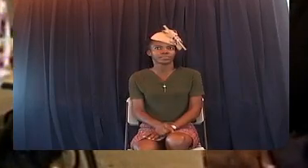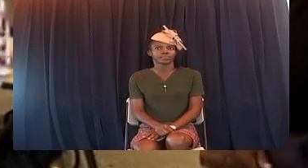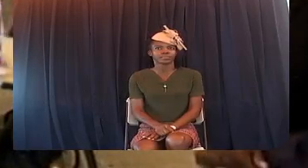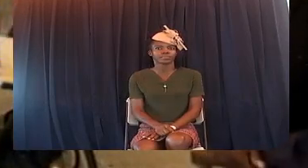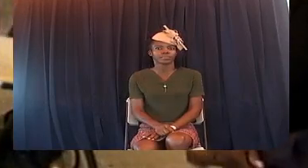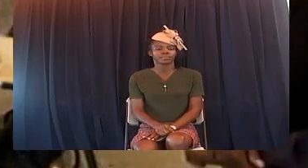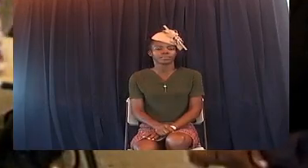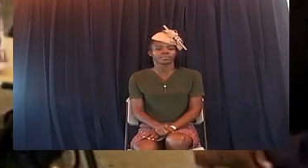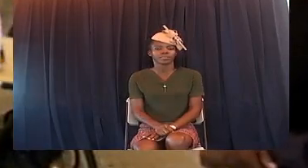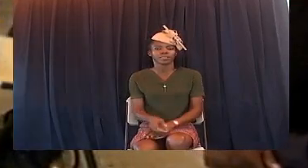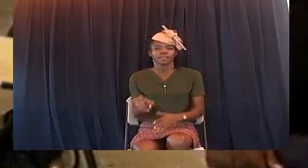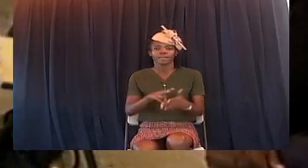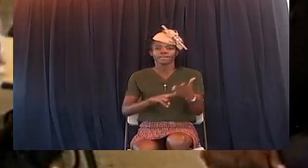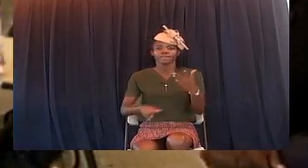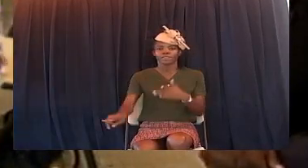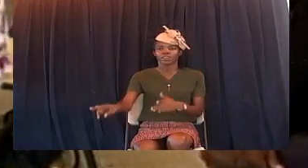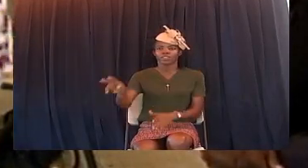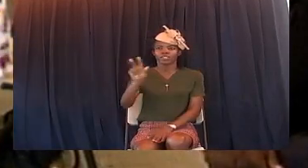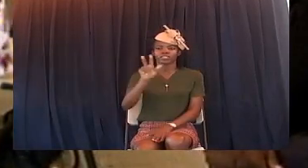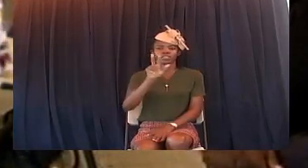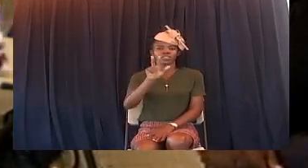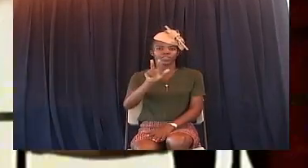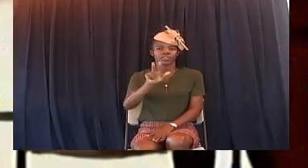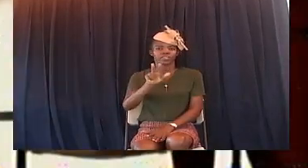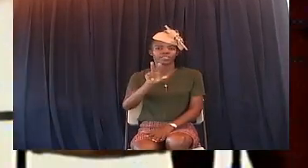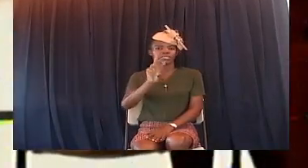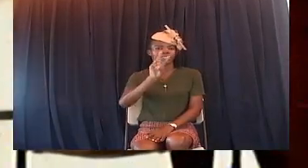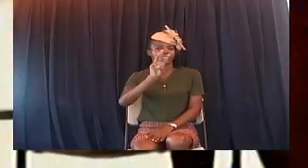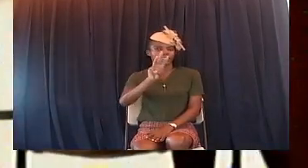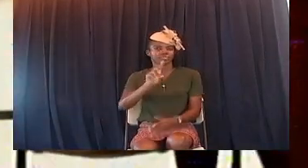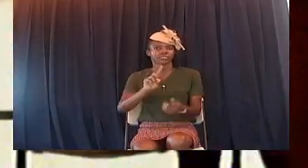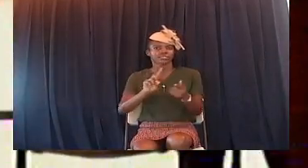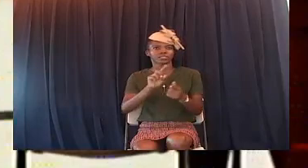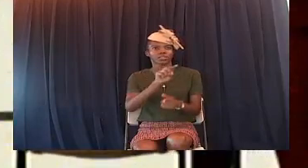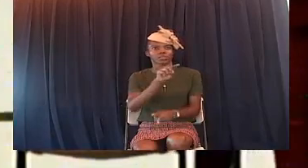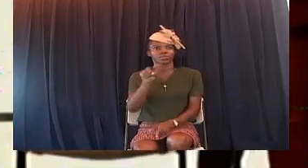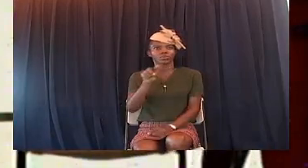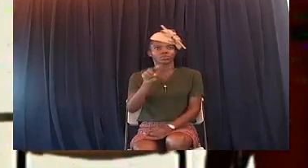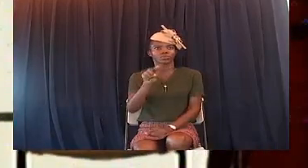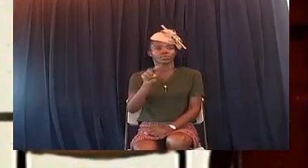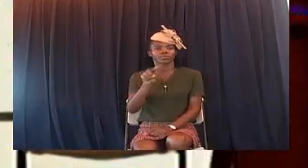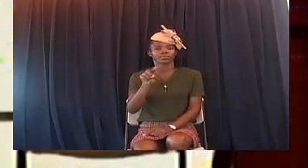verse 36 down to about verse